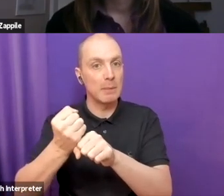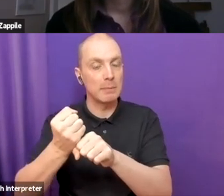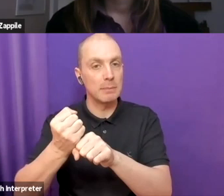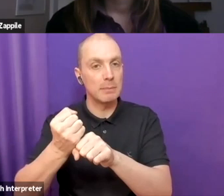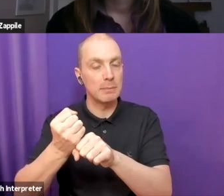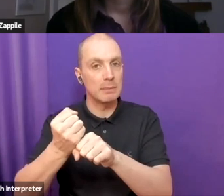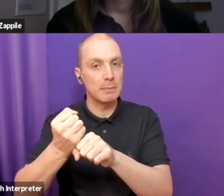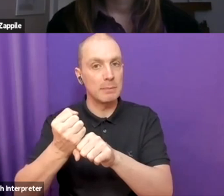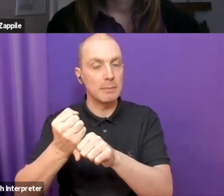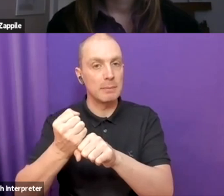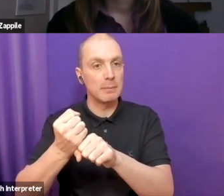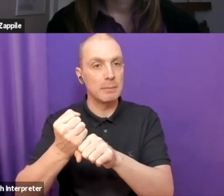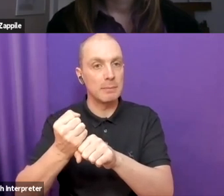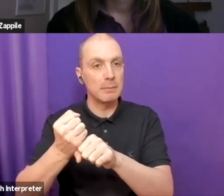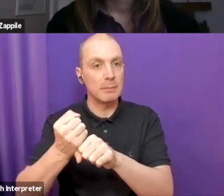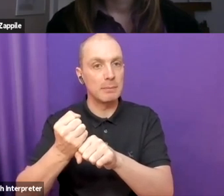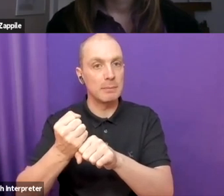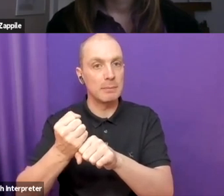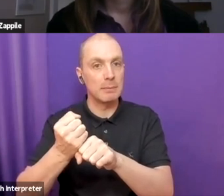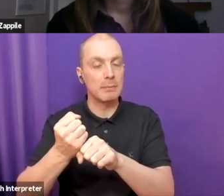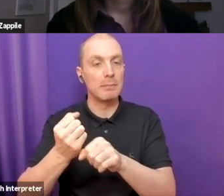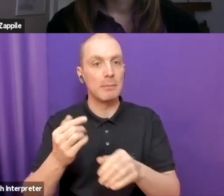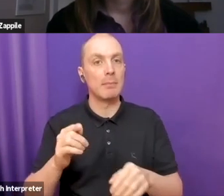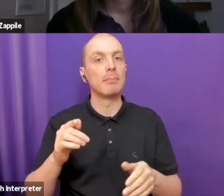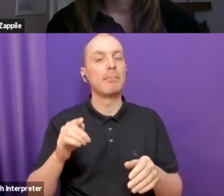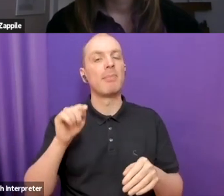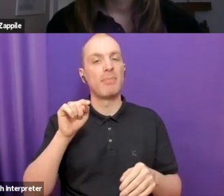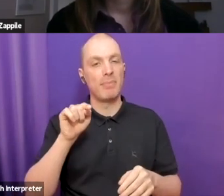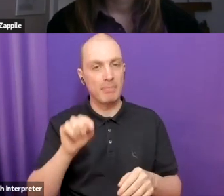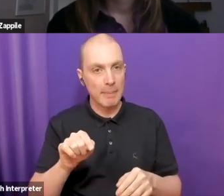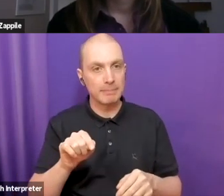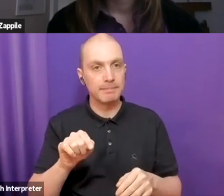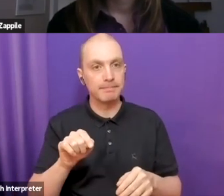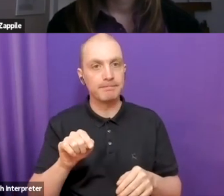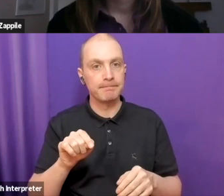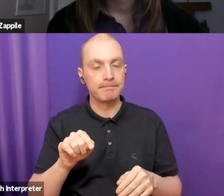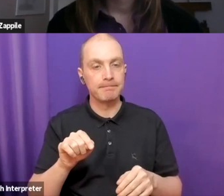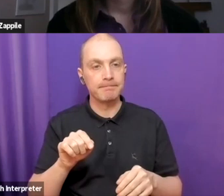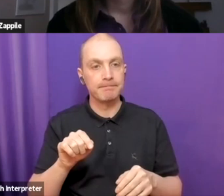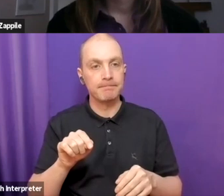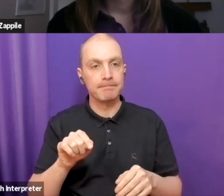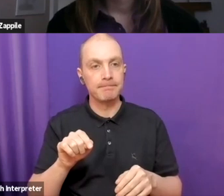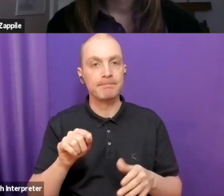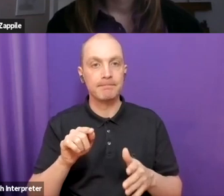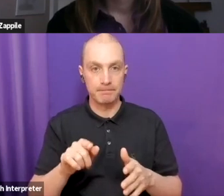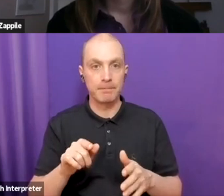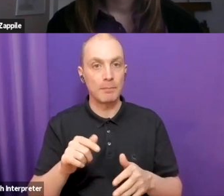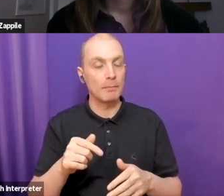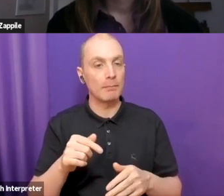that's the starting point of that question